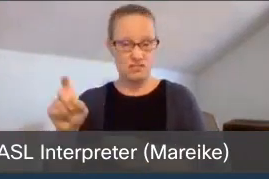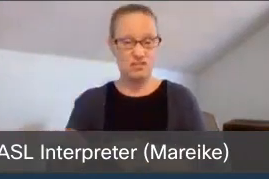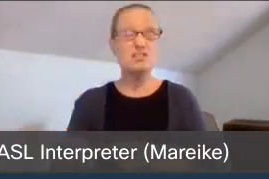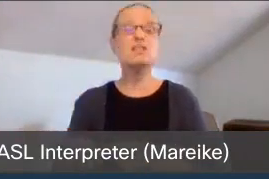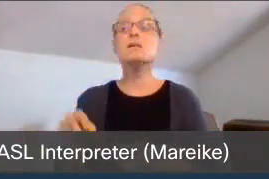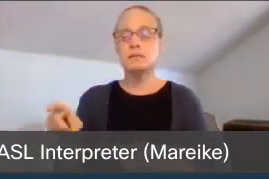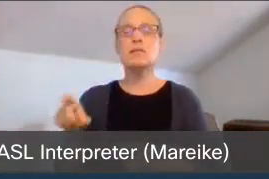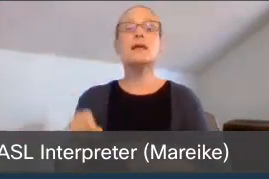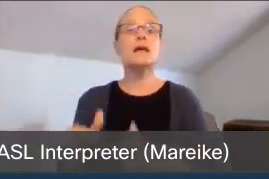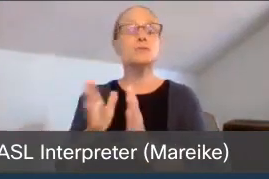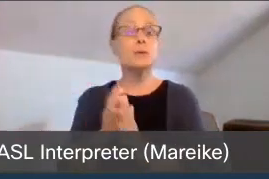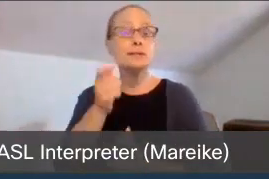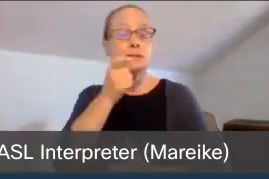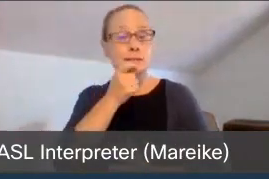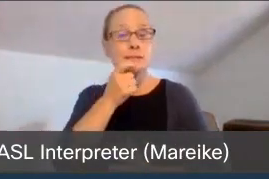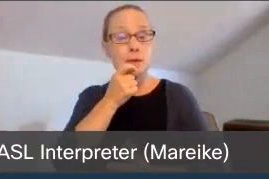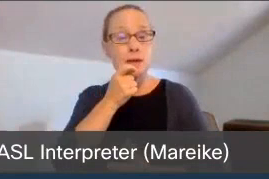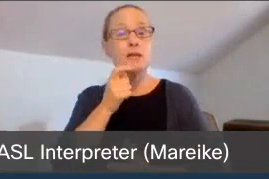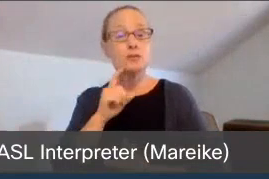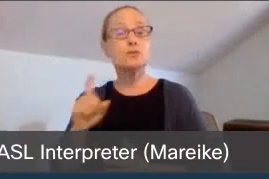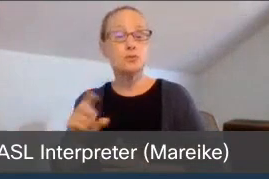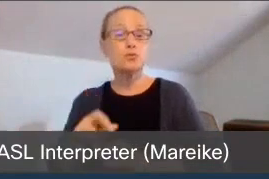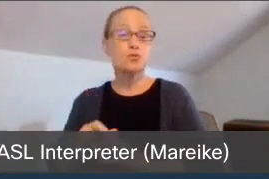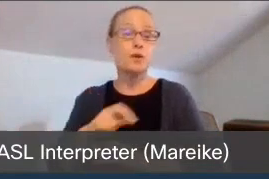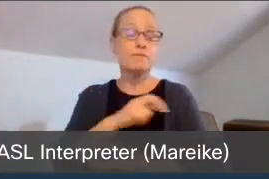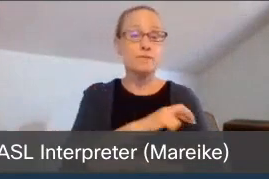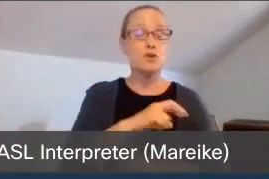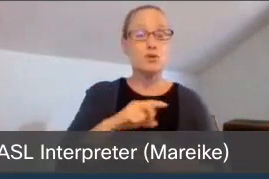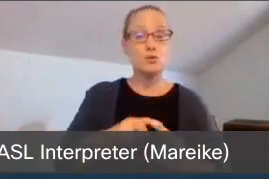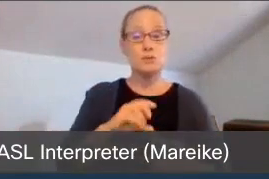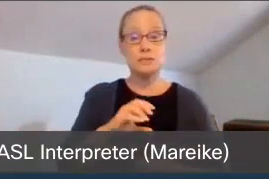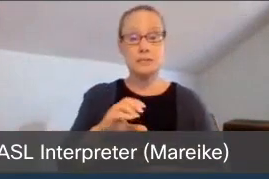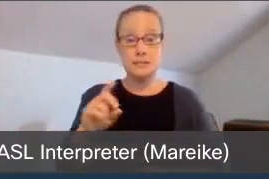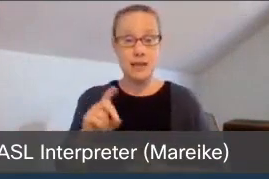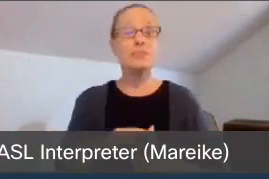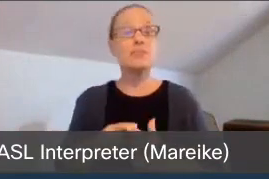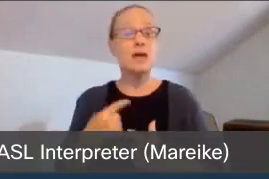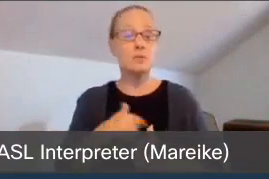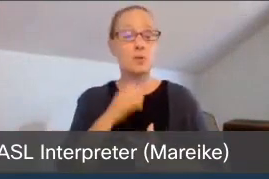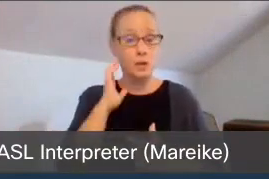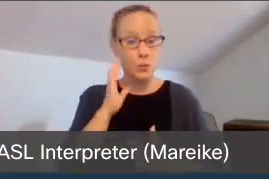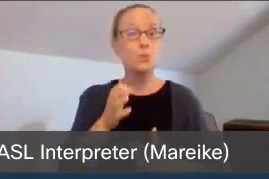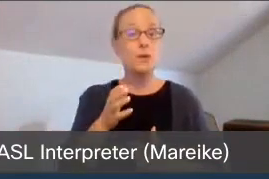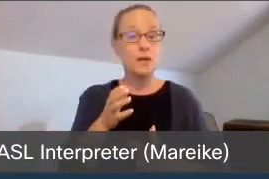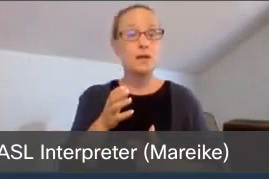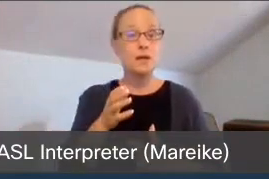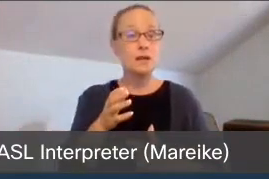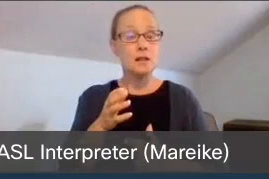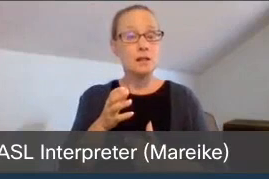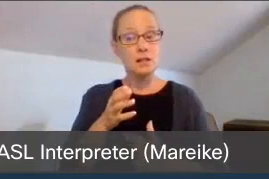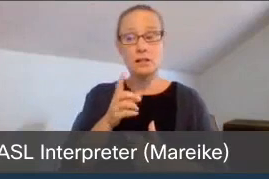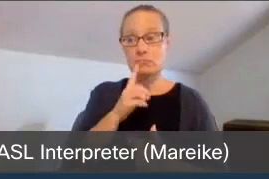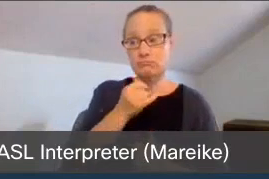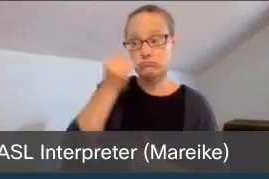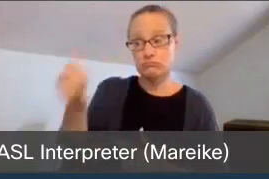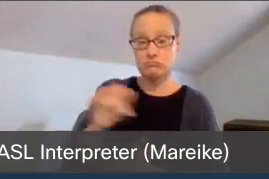their dispatcher retroactively, refer the call to CCD, and then we'll complete an outbound call to make